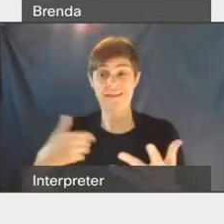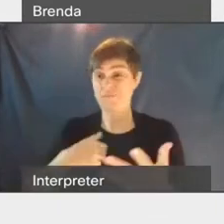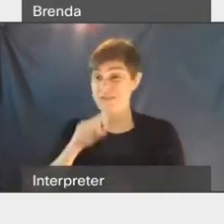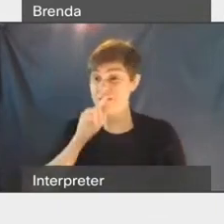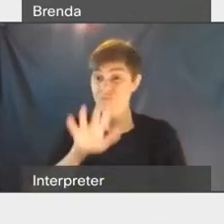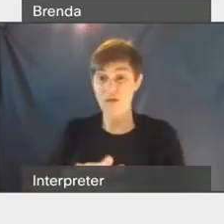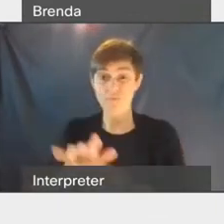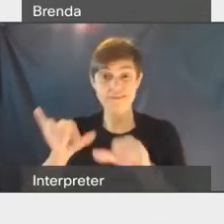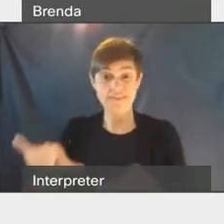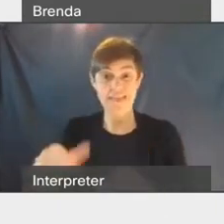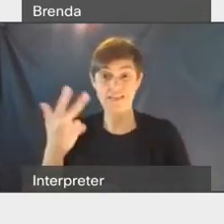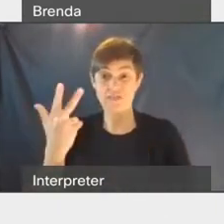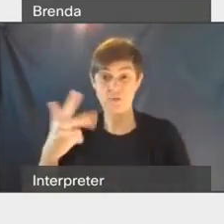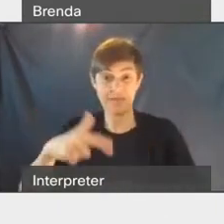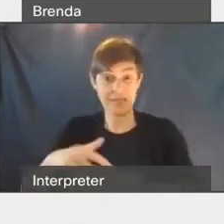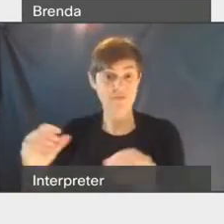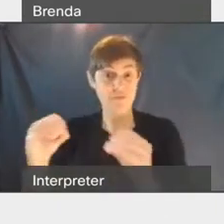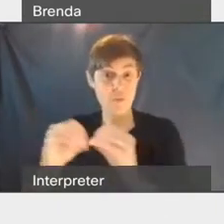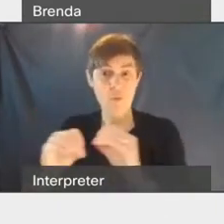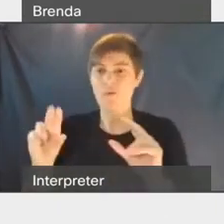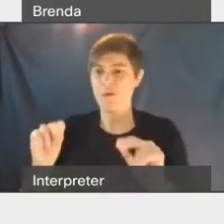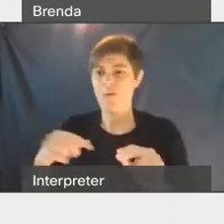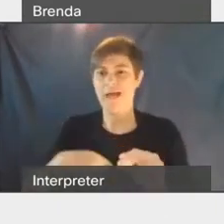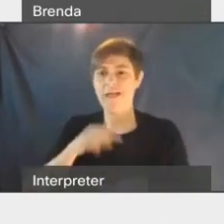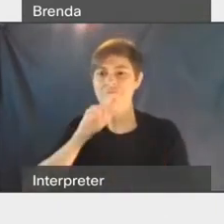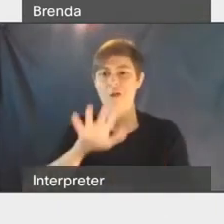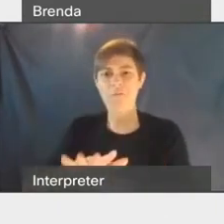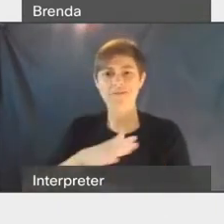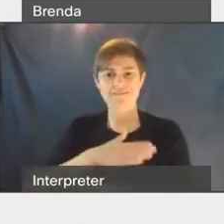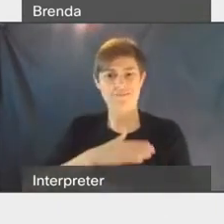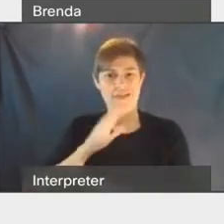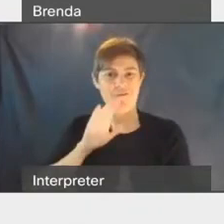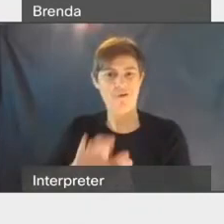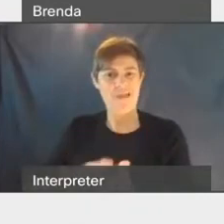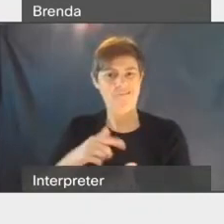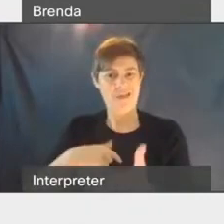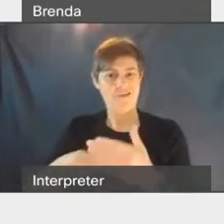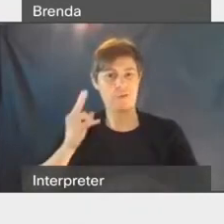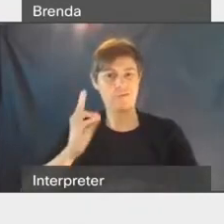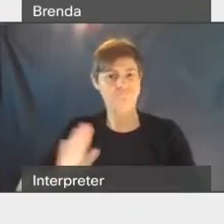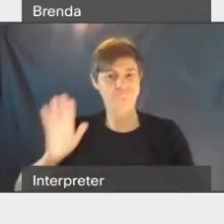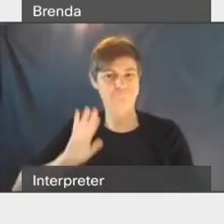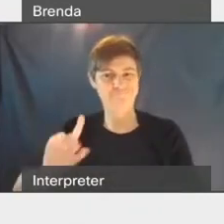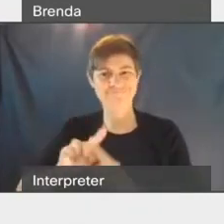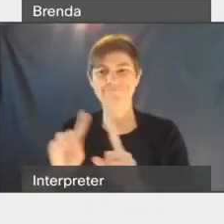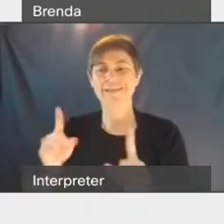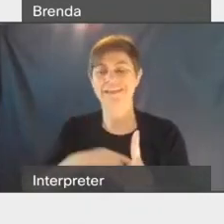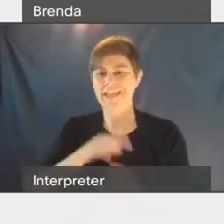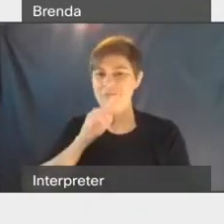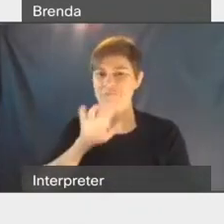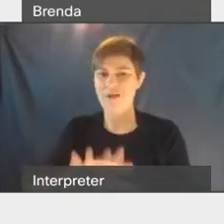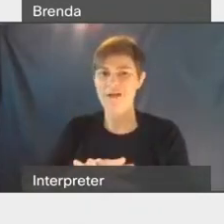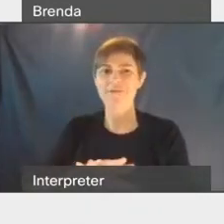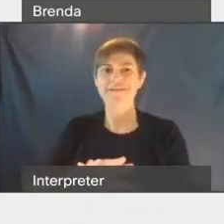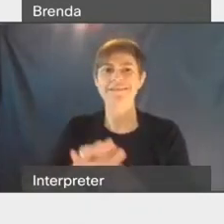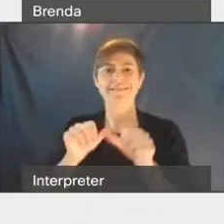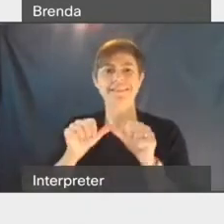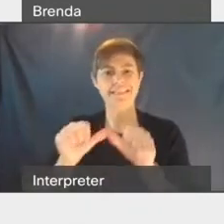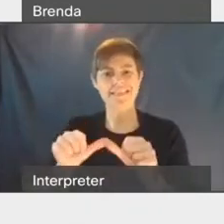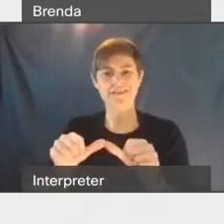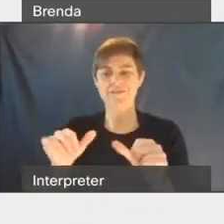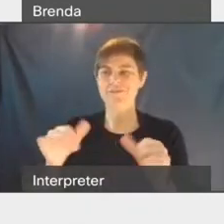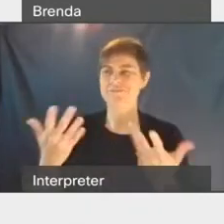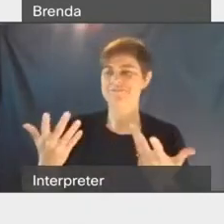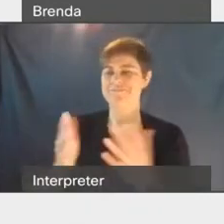terms. It's already 2 more than I promised my wife when I proposed. But I do promise to keep my youthful